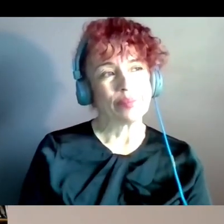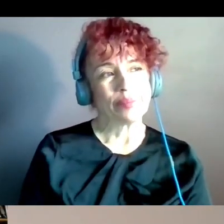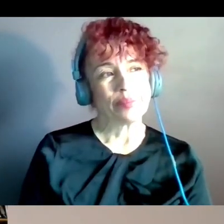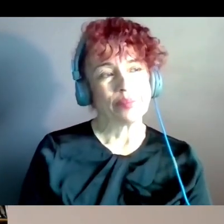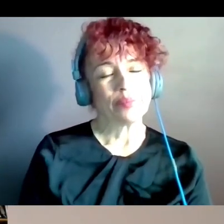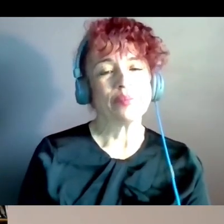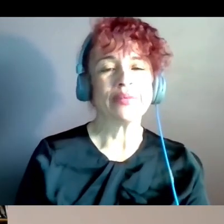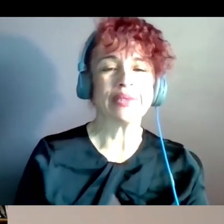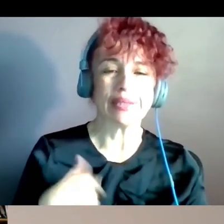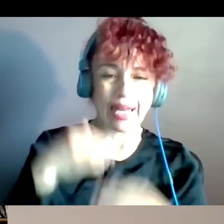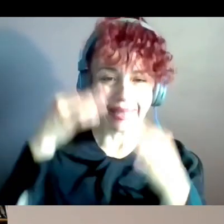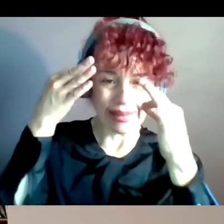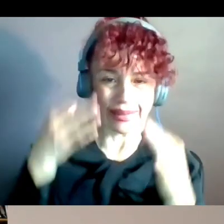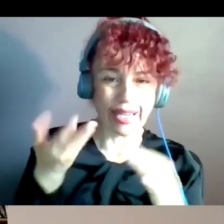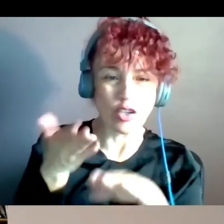And deciding on